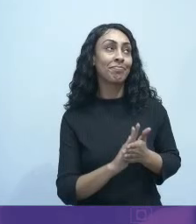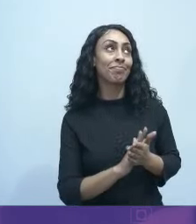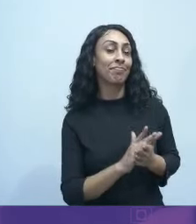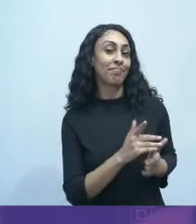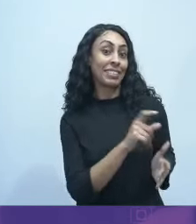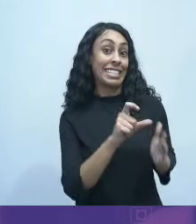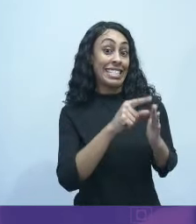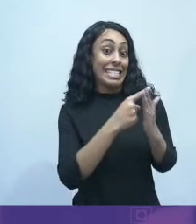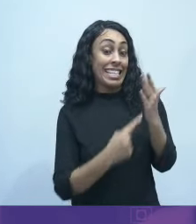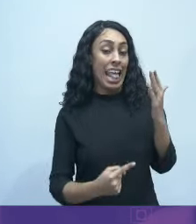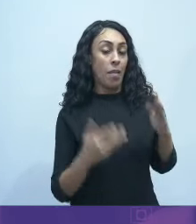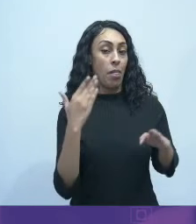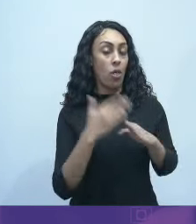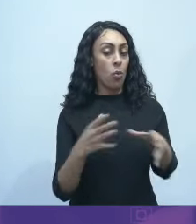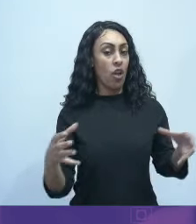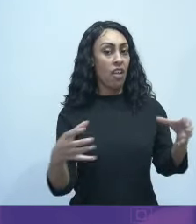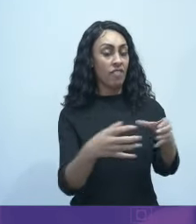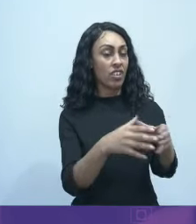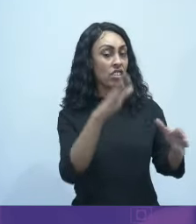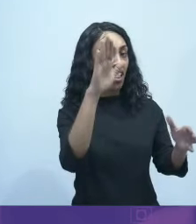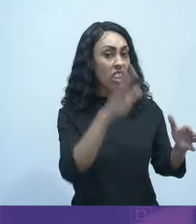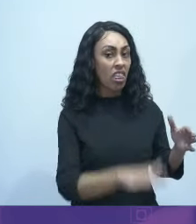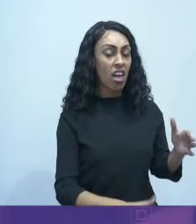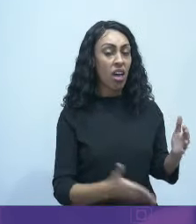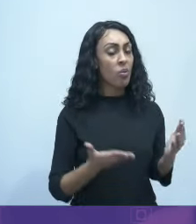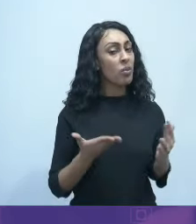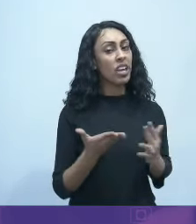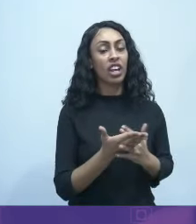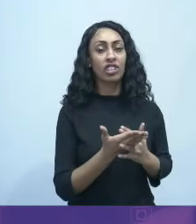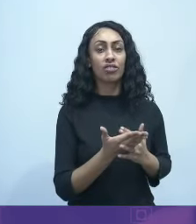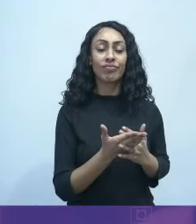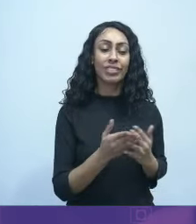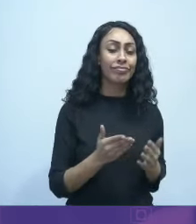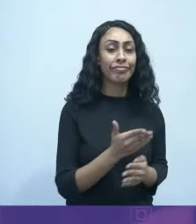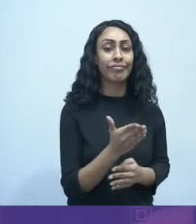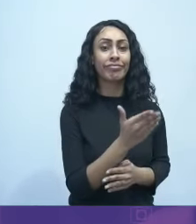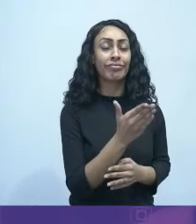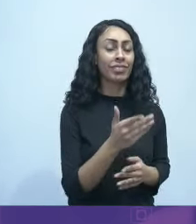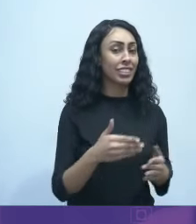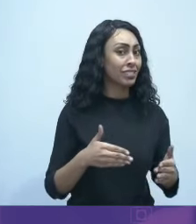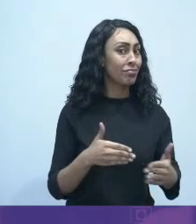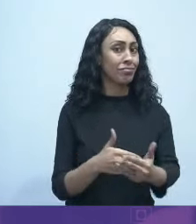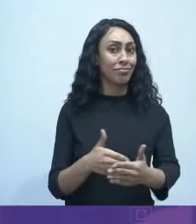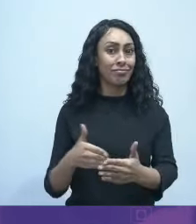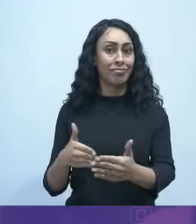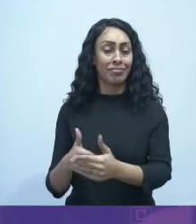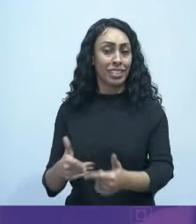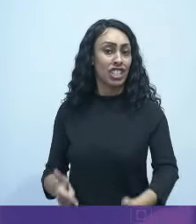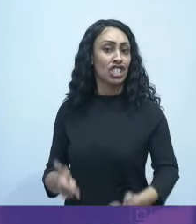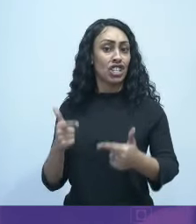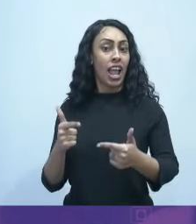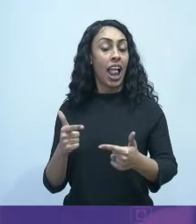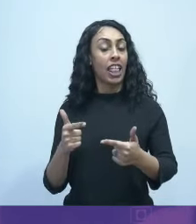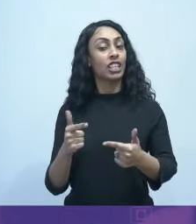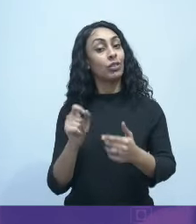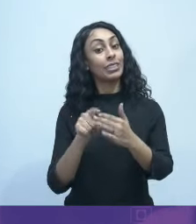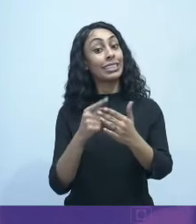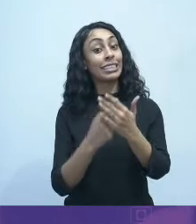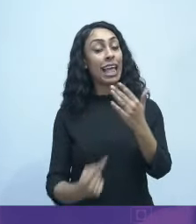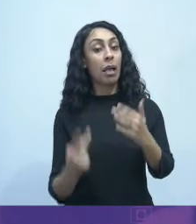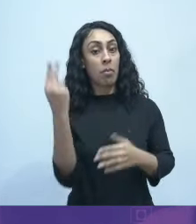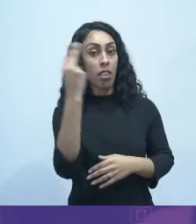disabled workforce is so low is that entry routes into the industry are very challenging for disabled artists and creatives.